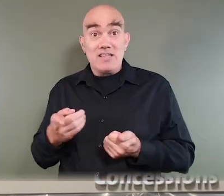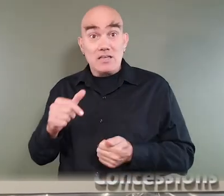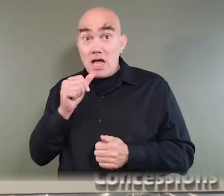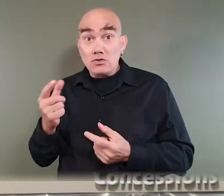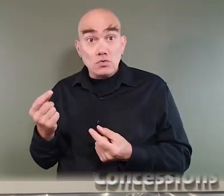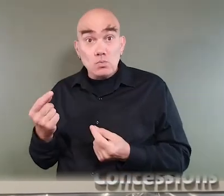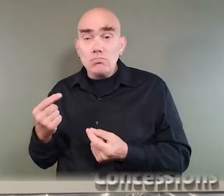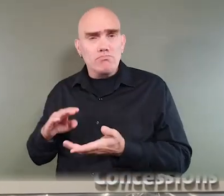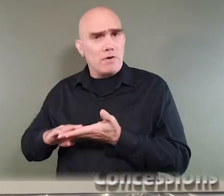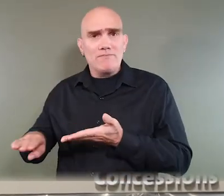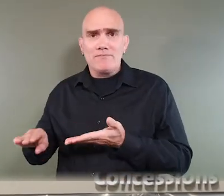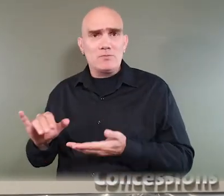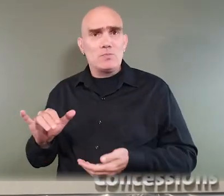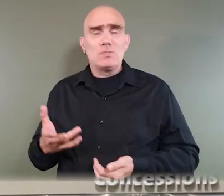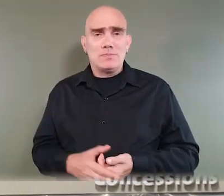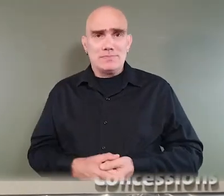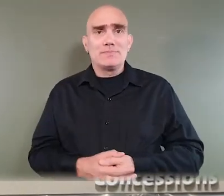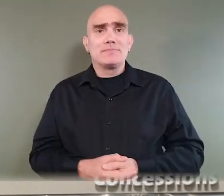do.